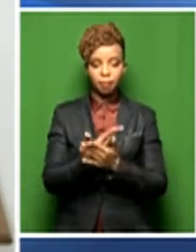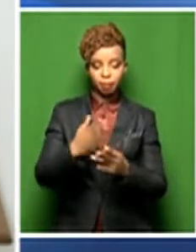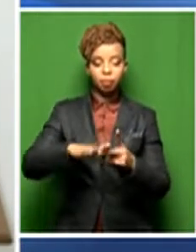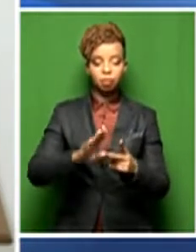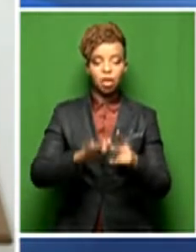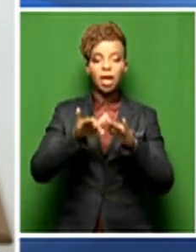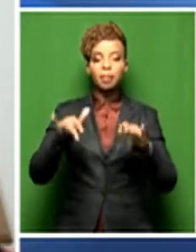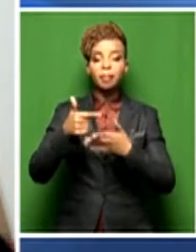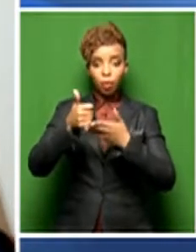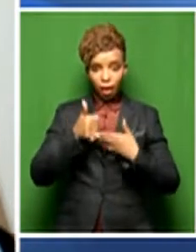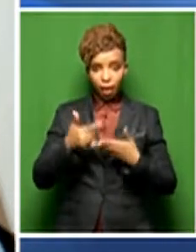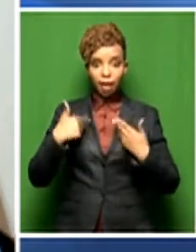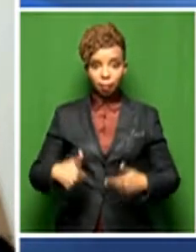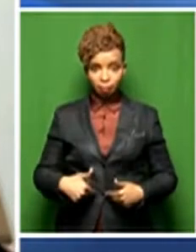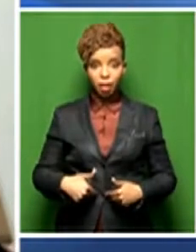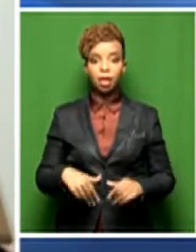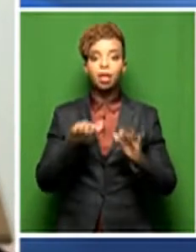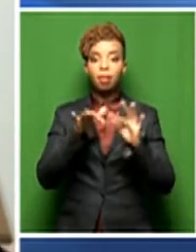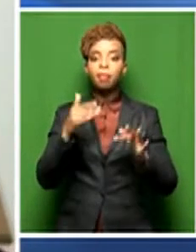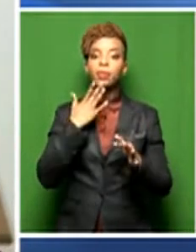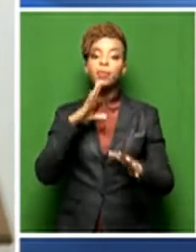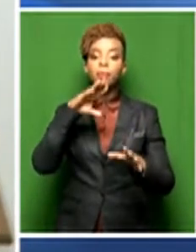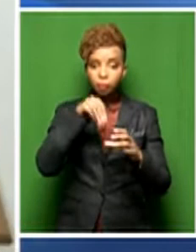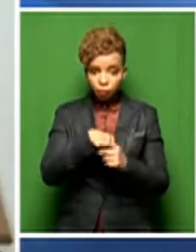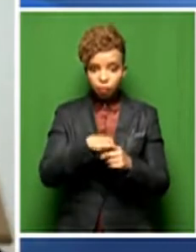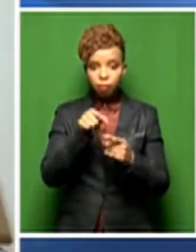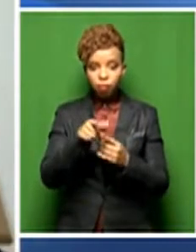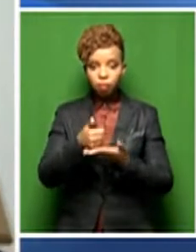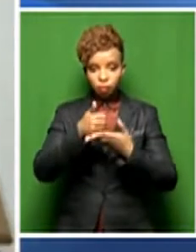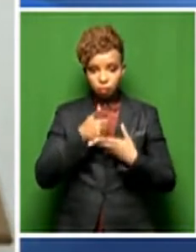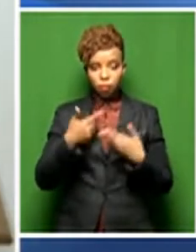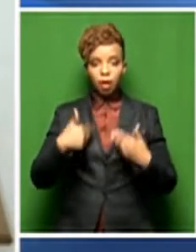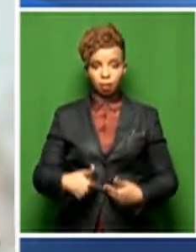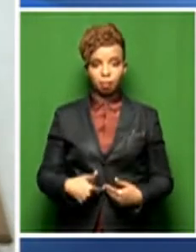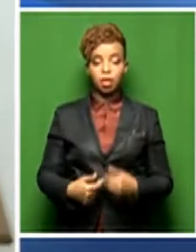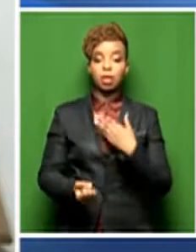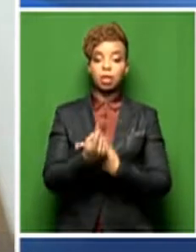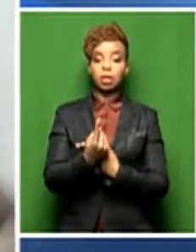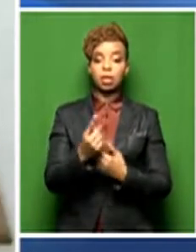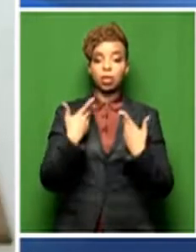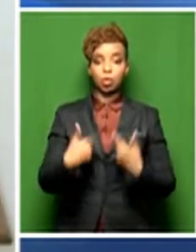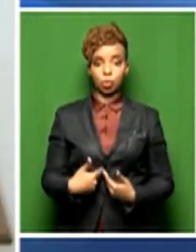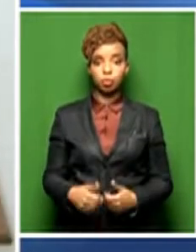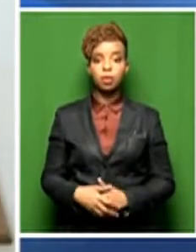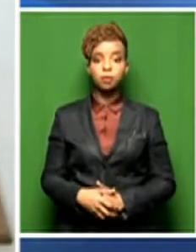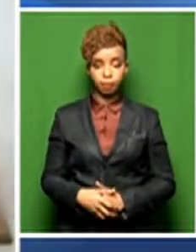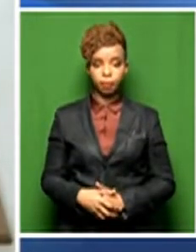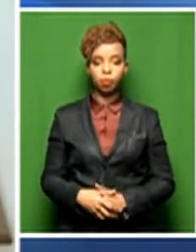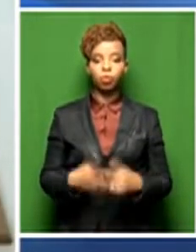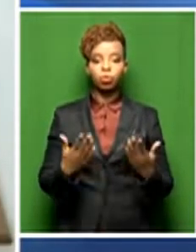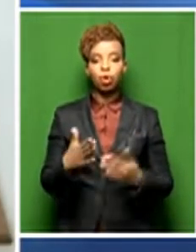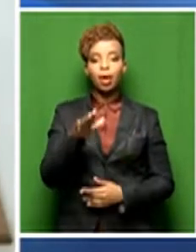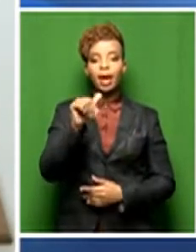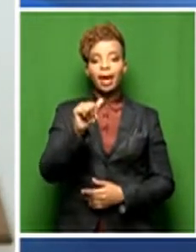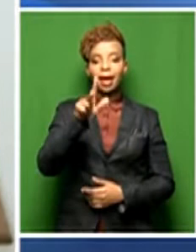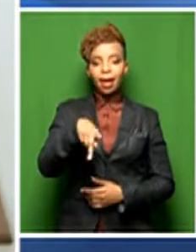rescue in the challenge that I have. So now, it's an app that is based on the network that we